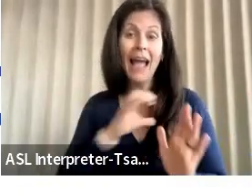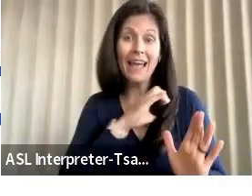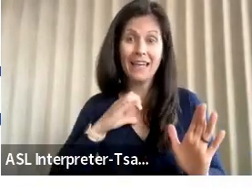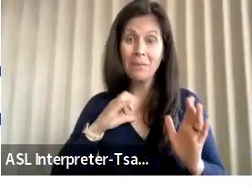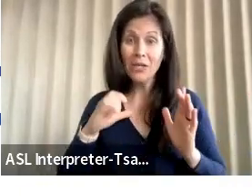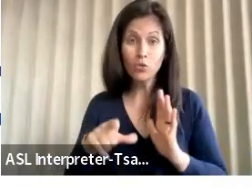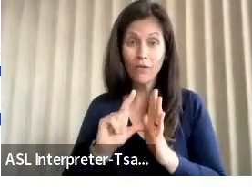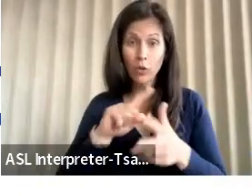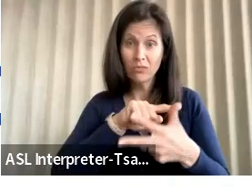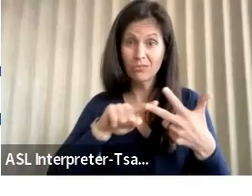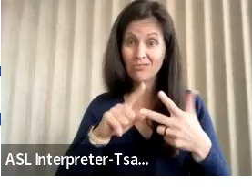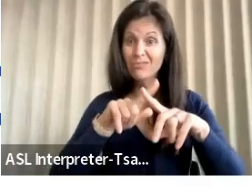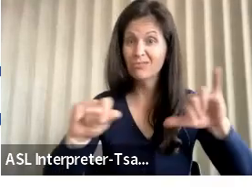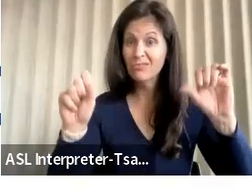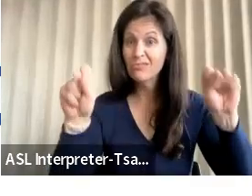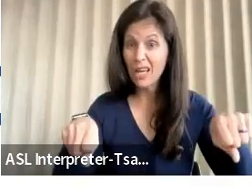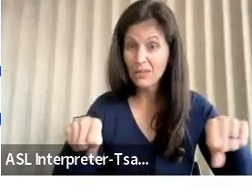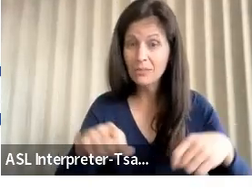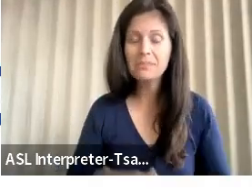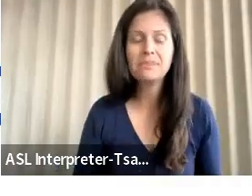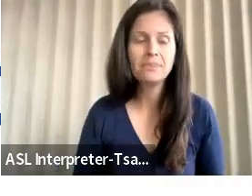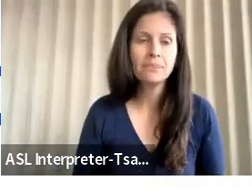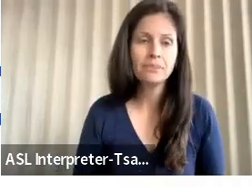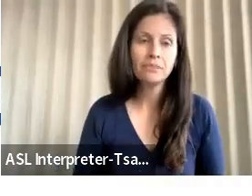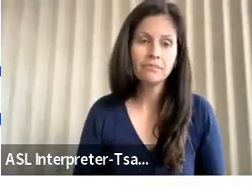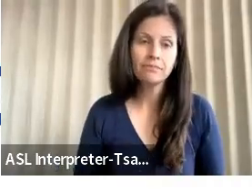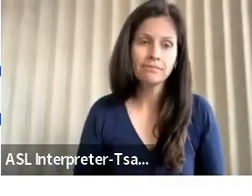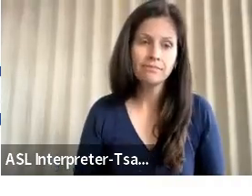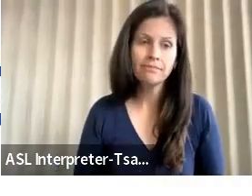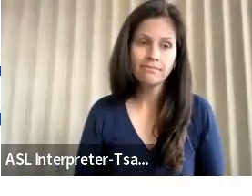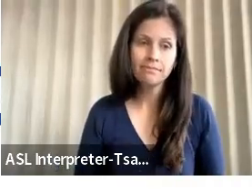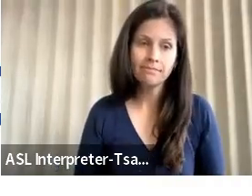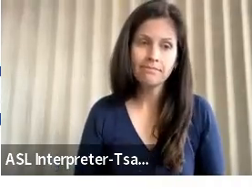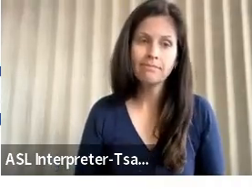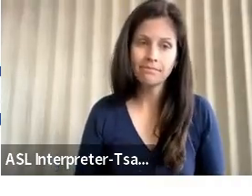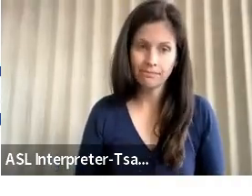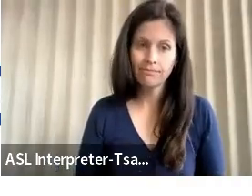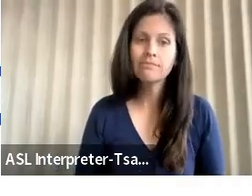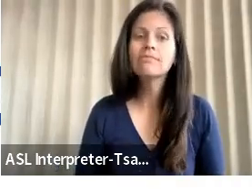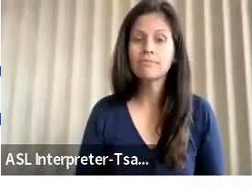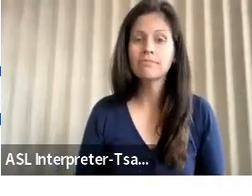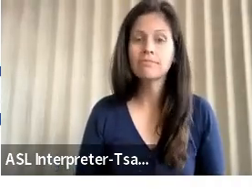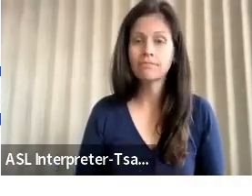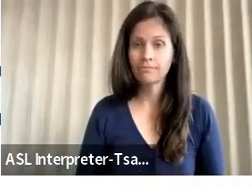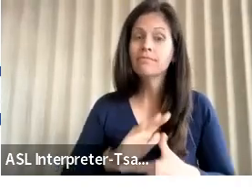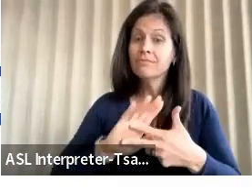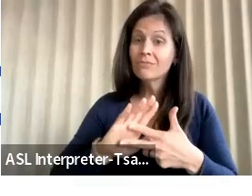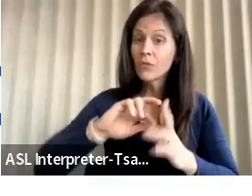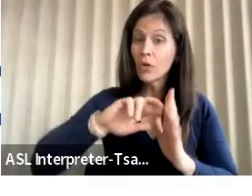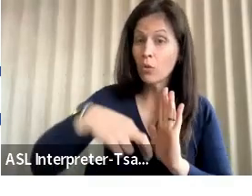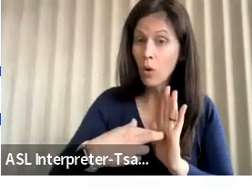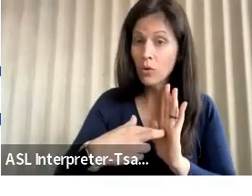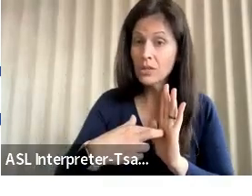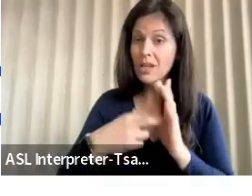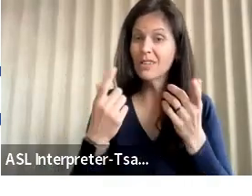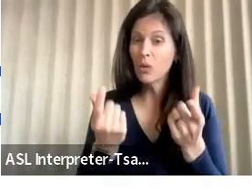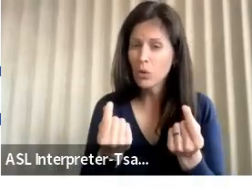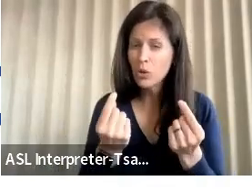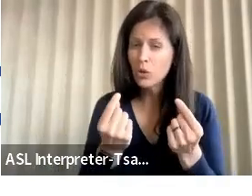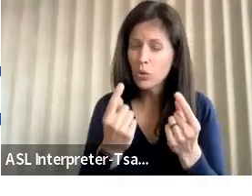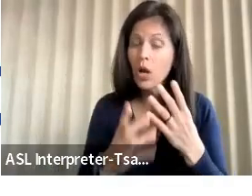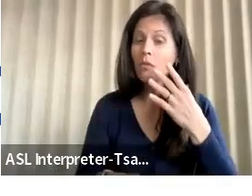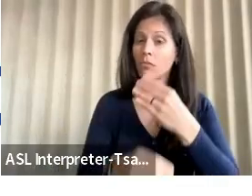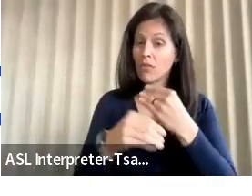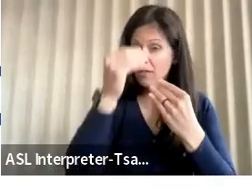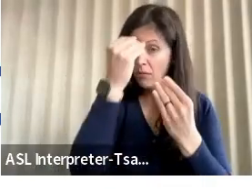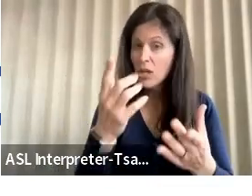review. The following roles can both compile information for the Human Rights Committee